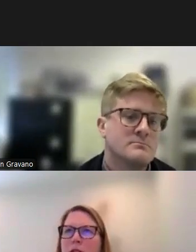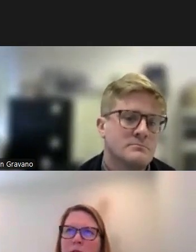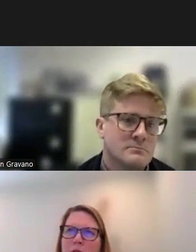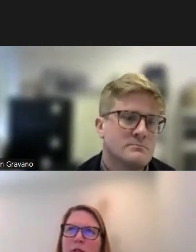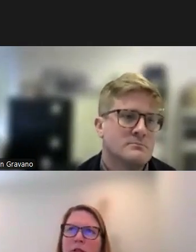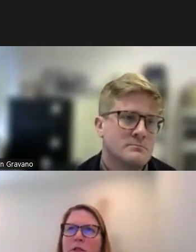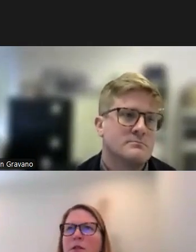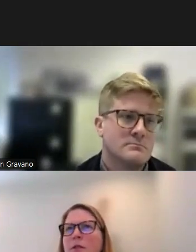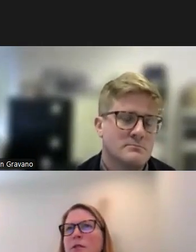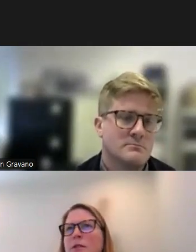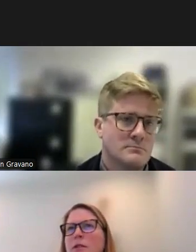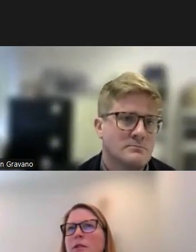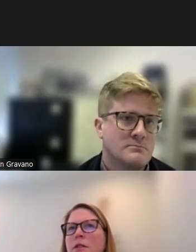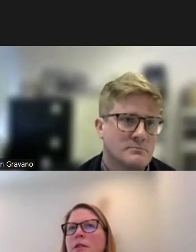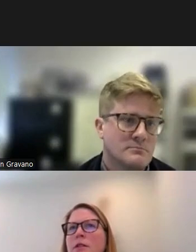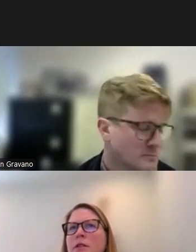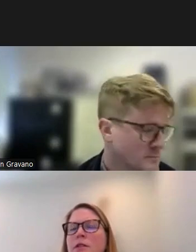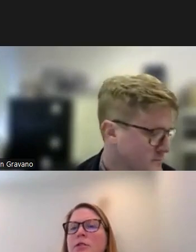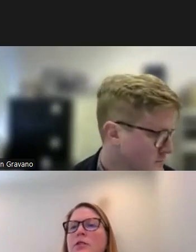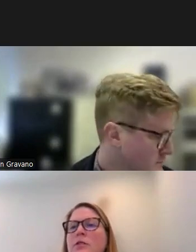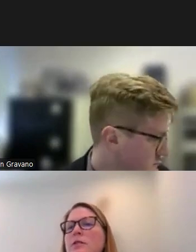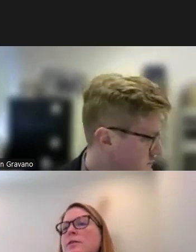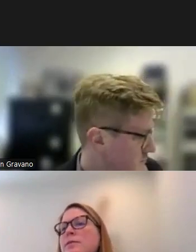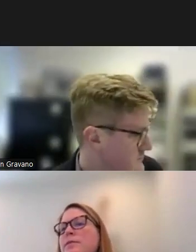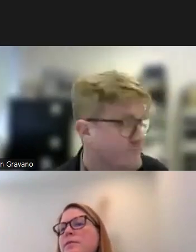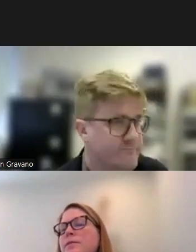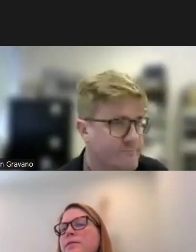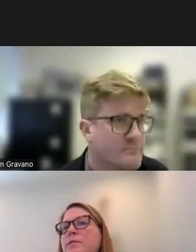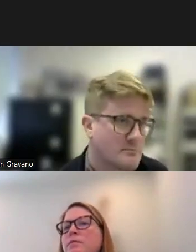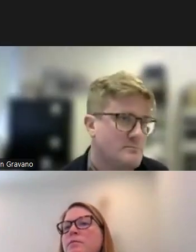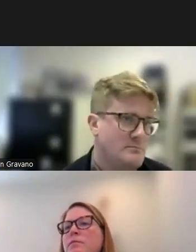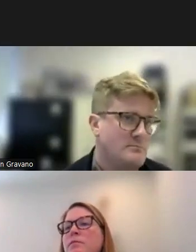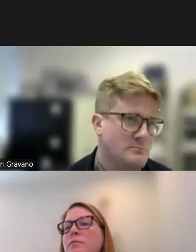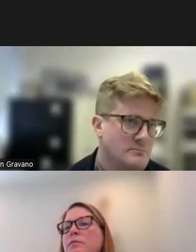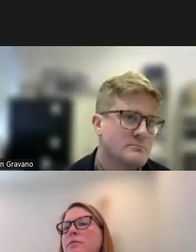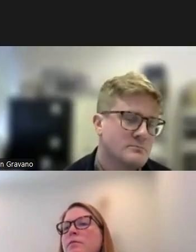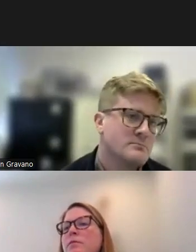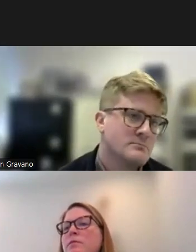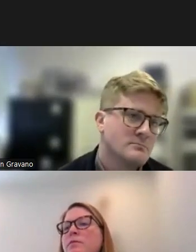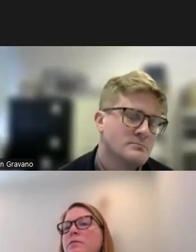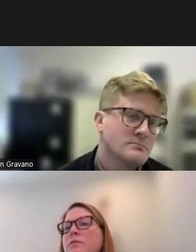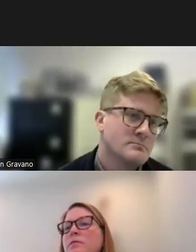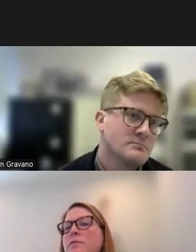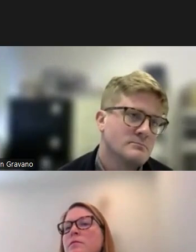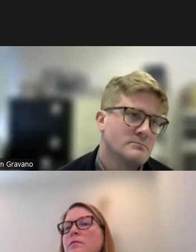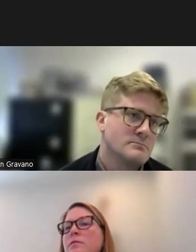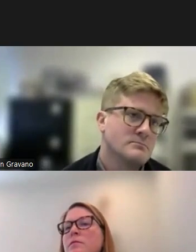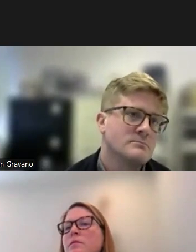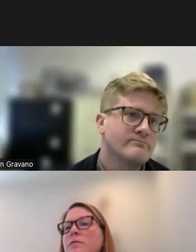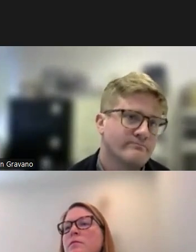they've attempted to make this, an opt-out system versus an opt-in system for like,